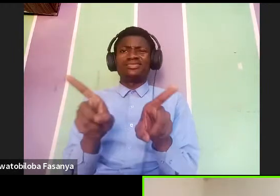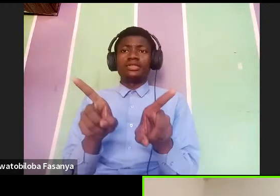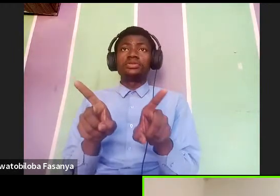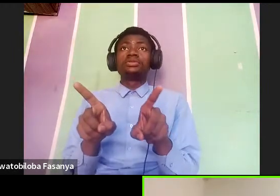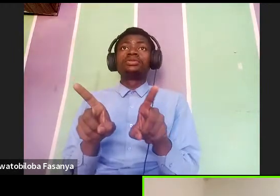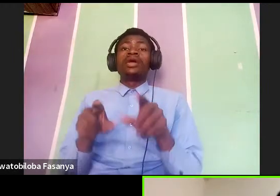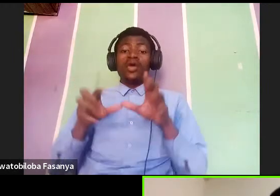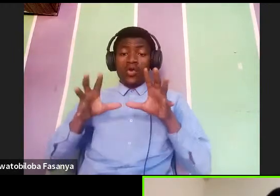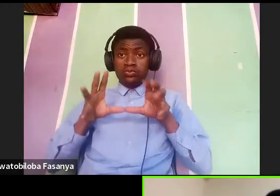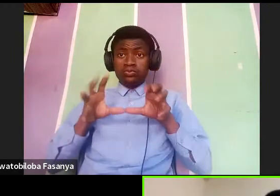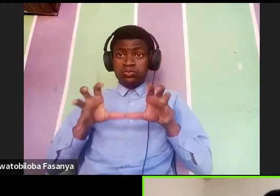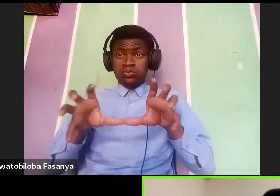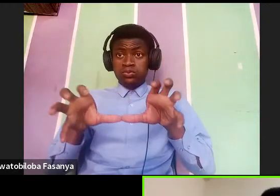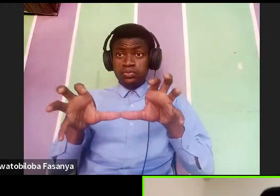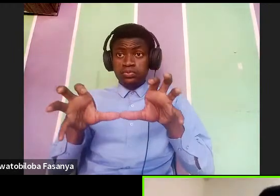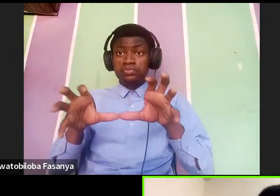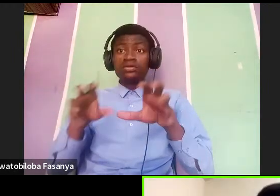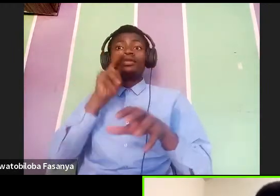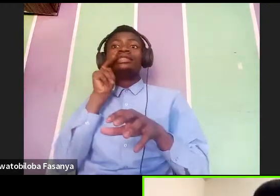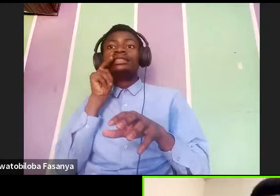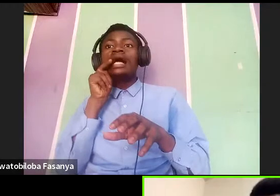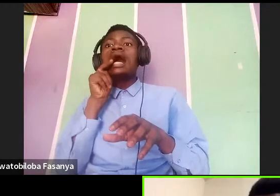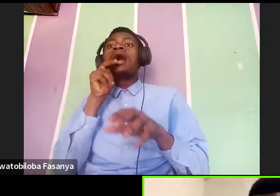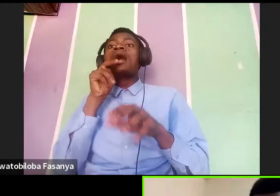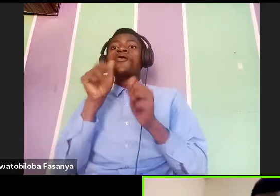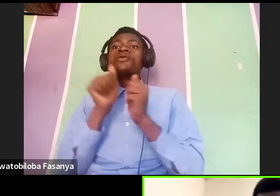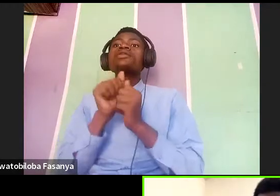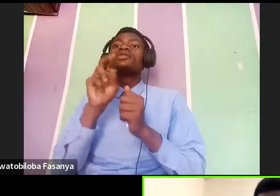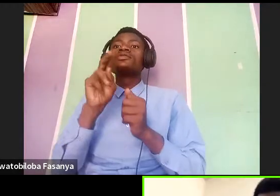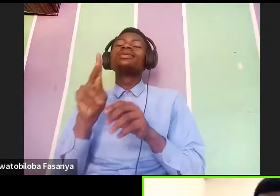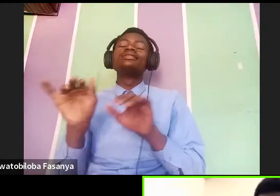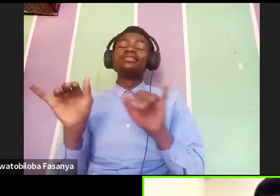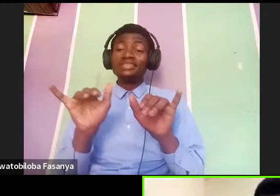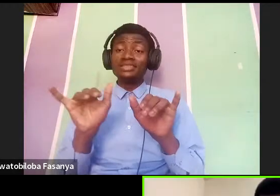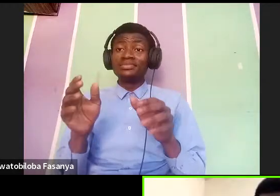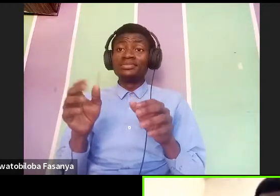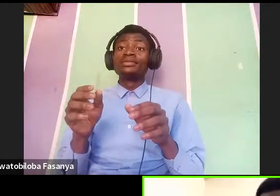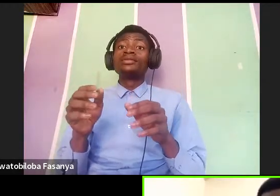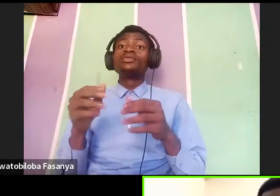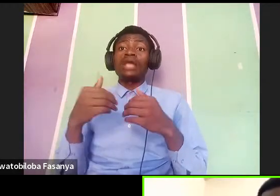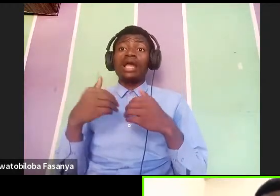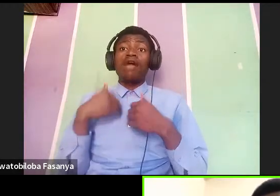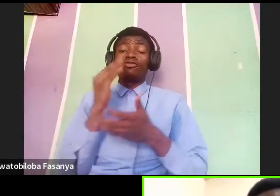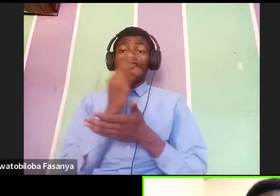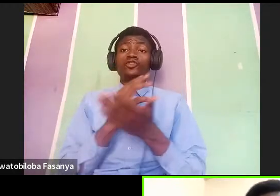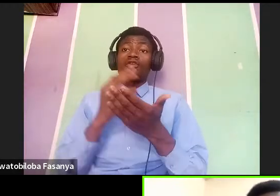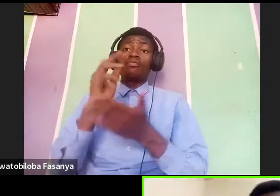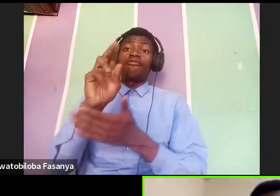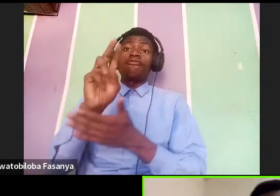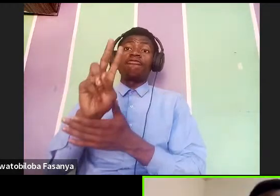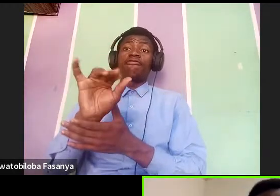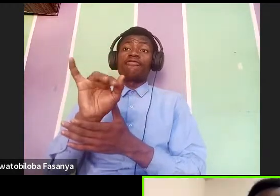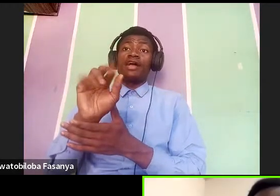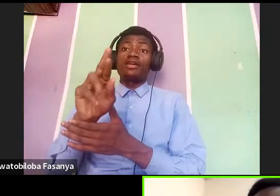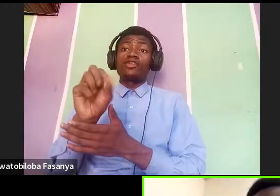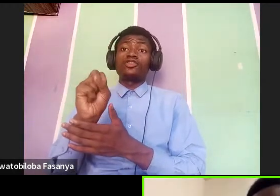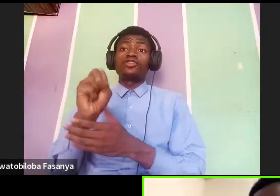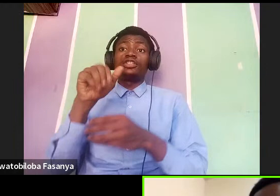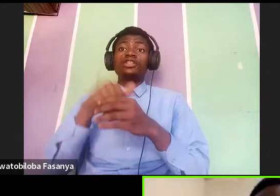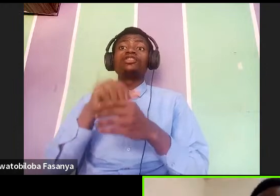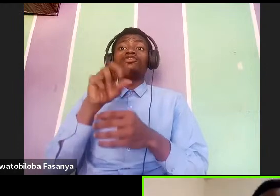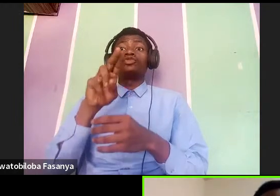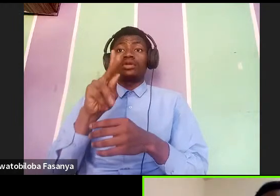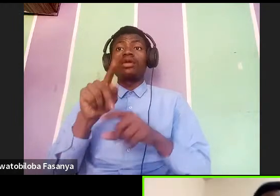got some viruses which are here and you will not have them there in Nigeria. But most times when you